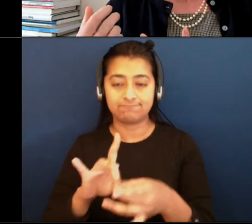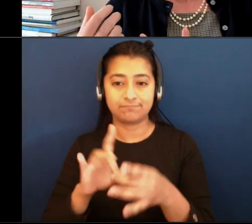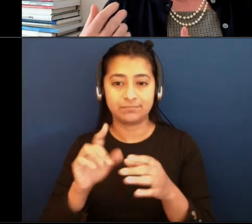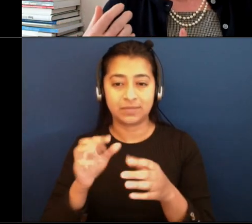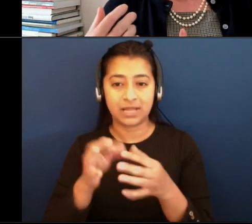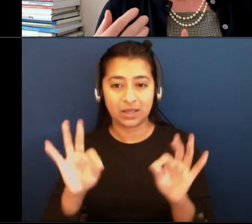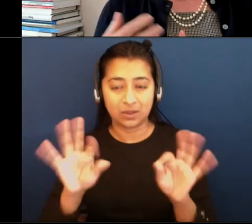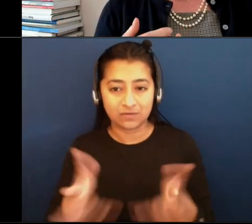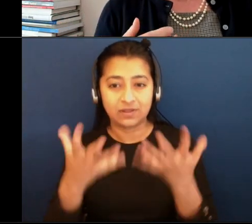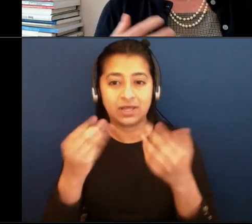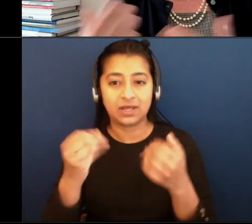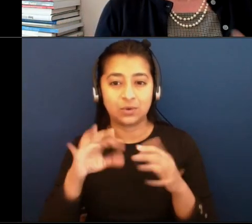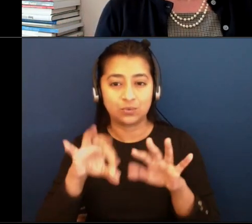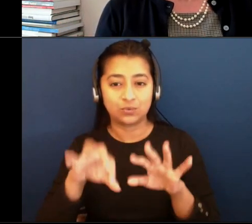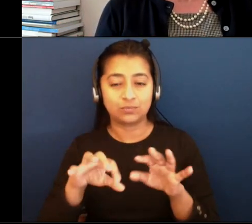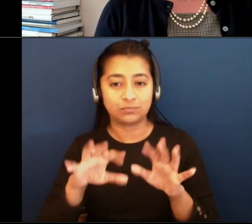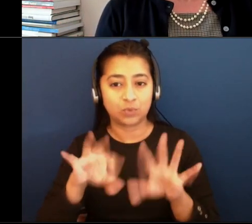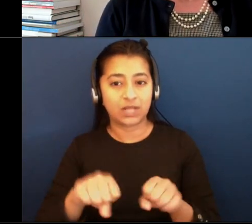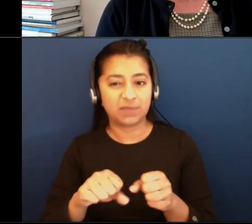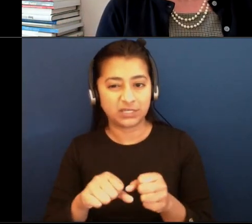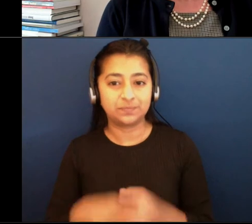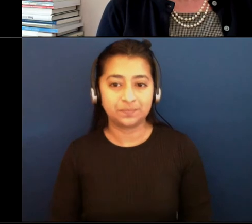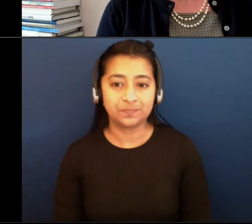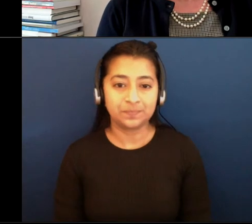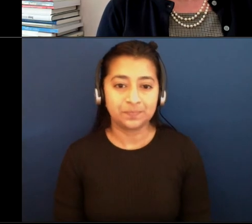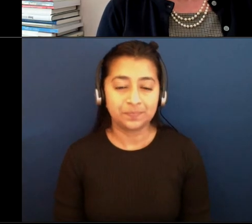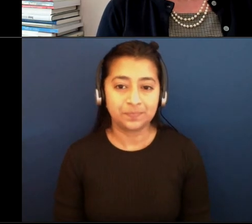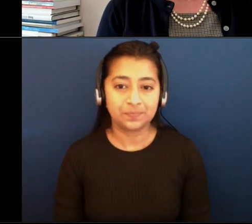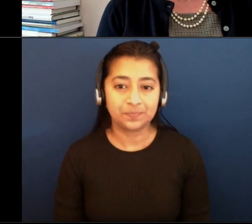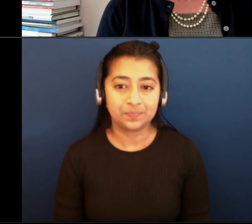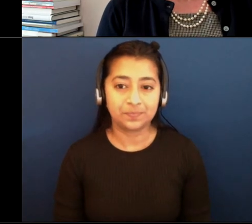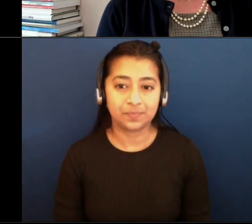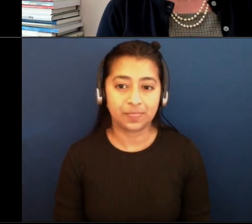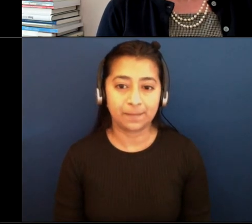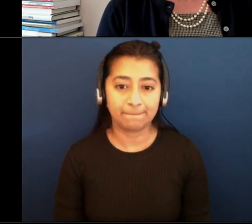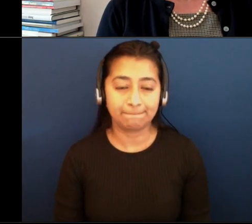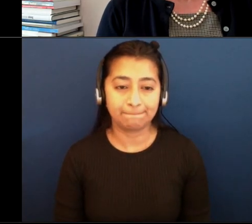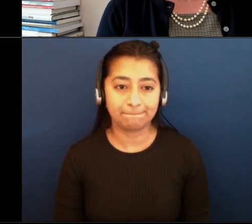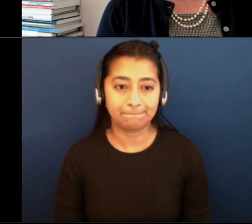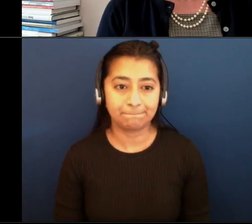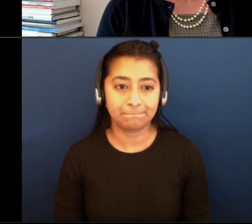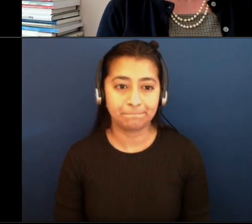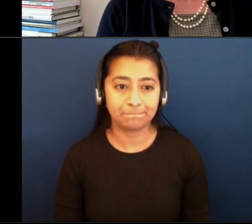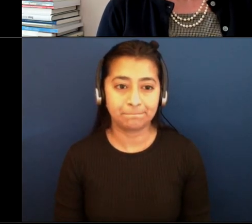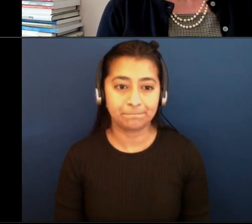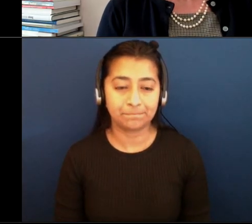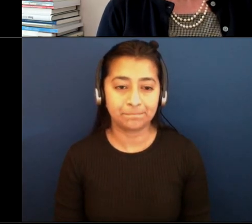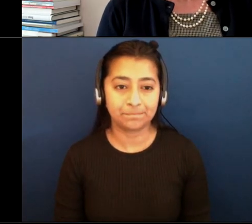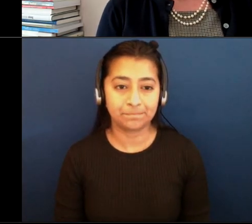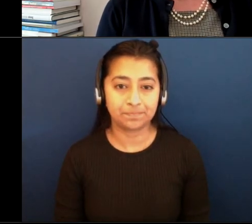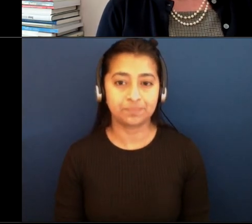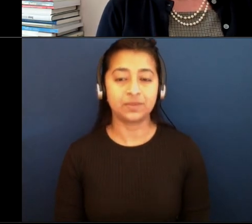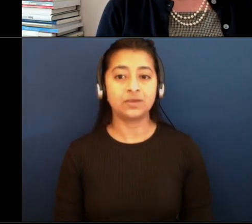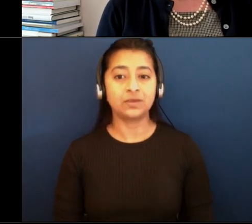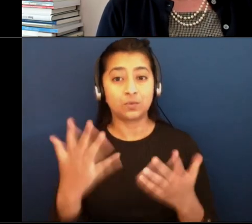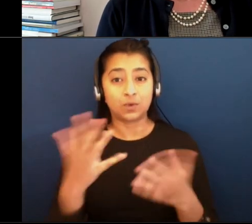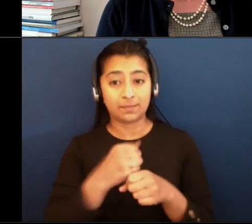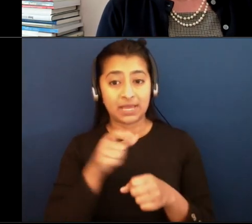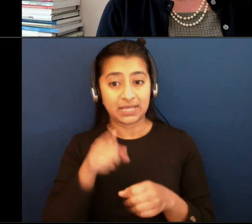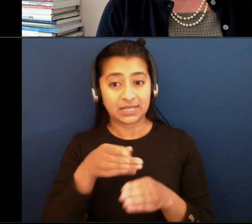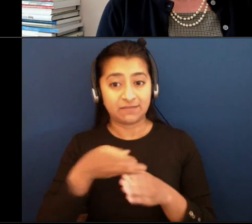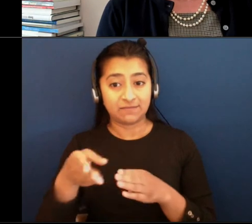reclamation. And so I think, you know, again, part of what makes a field of scholarship scholarly is